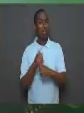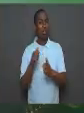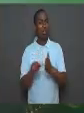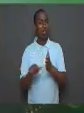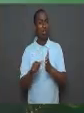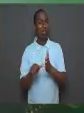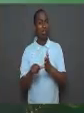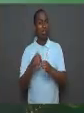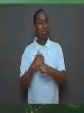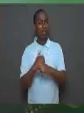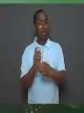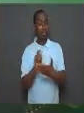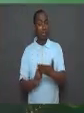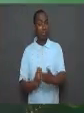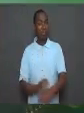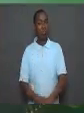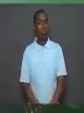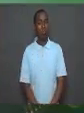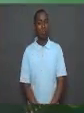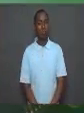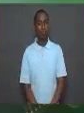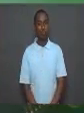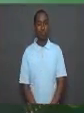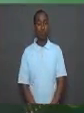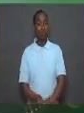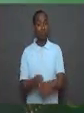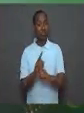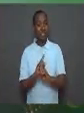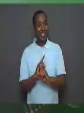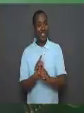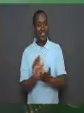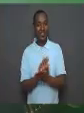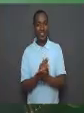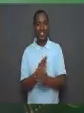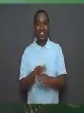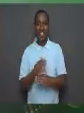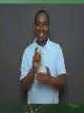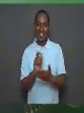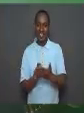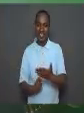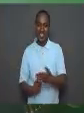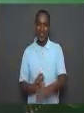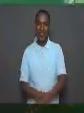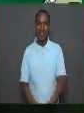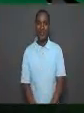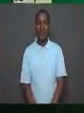contracting this disease? Write your answers on a sheet of notebook